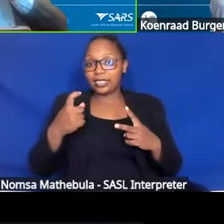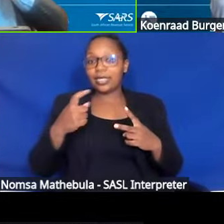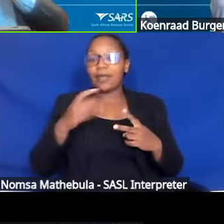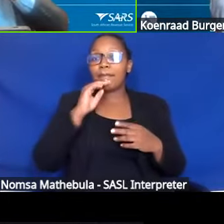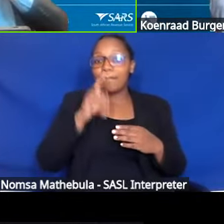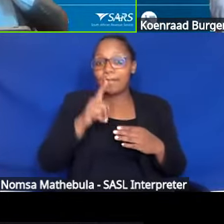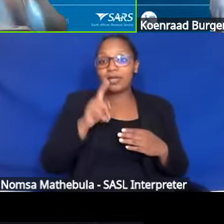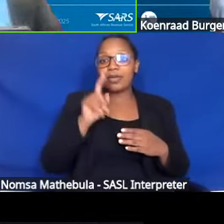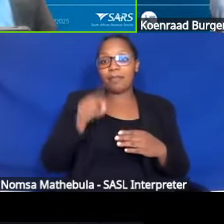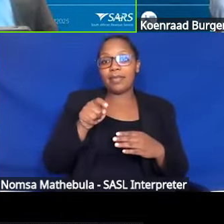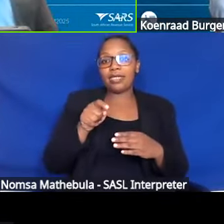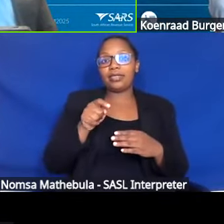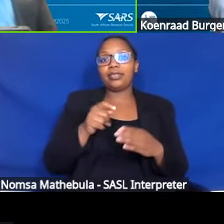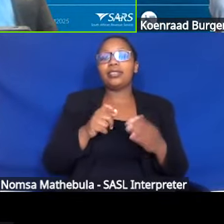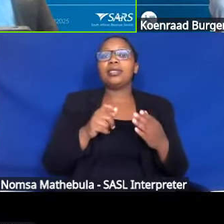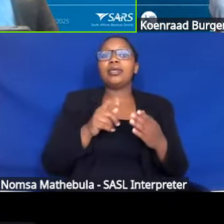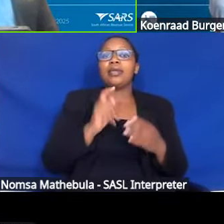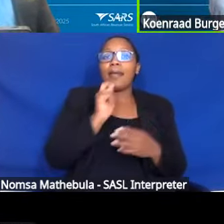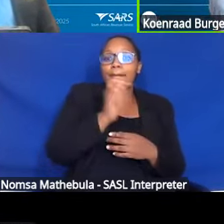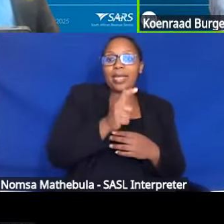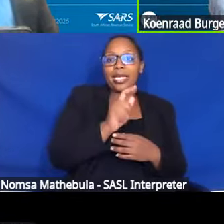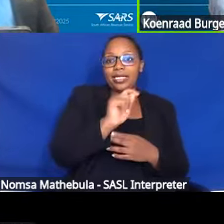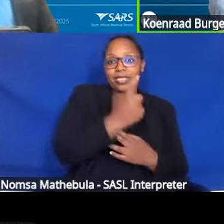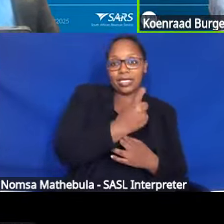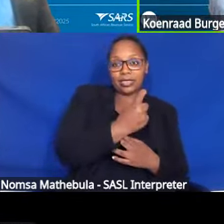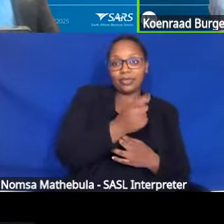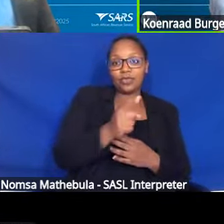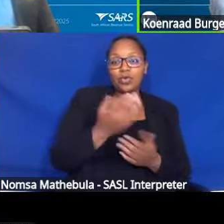to be eligible for the